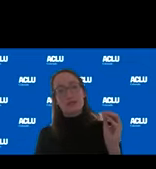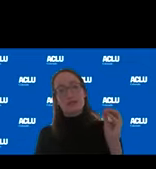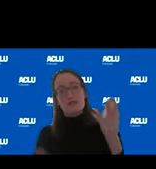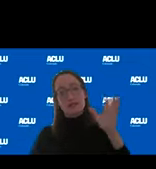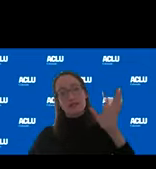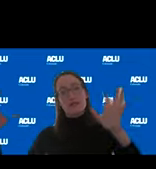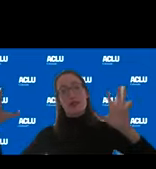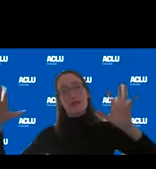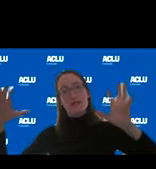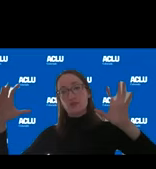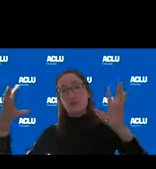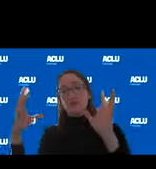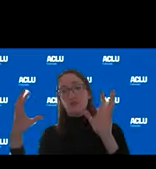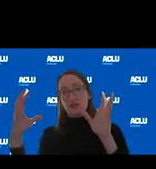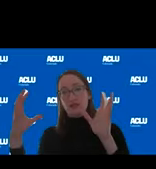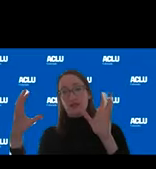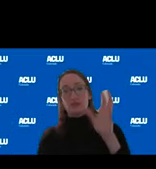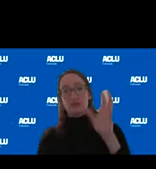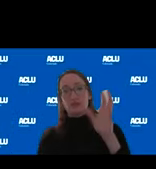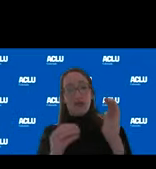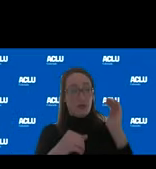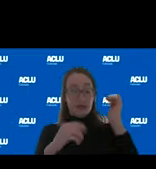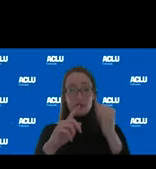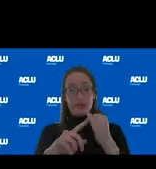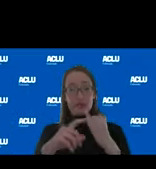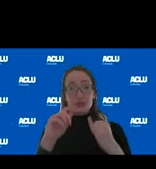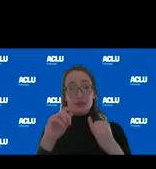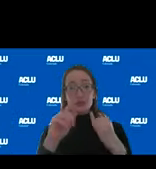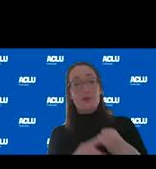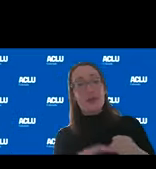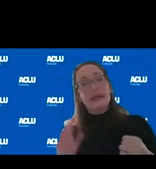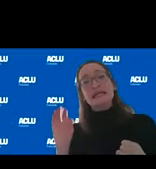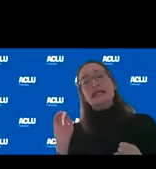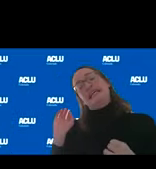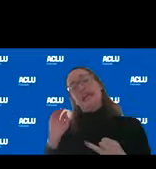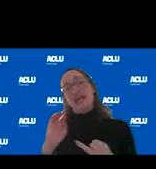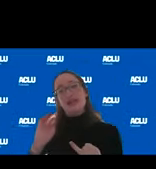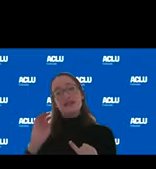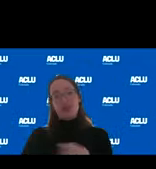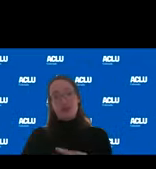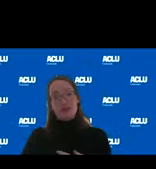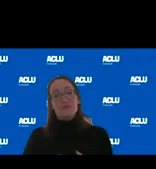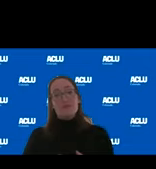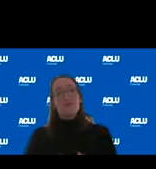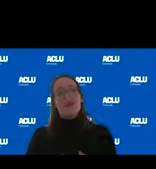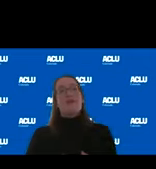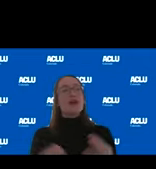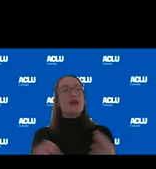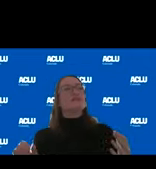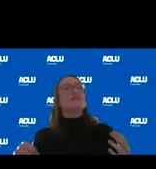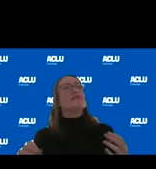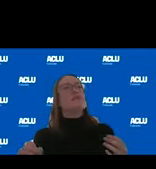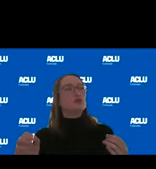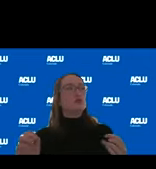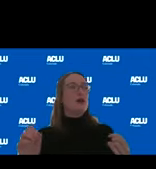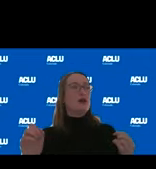systems in a span of really several weeks between. And we have two elections, we have the primary and the general. We're asking